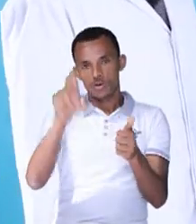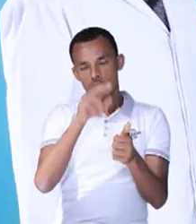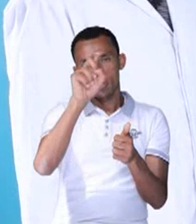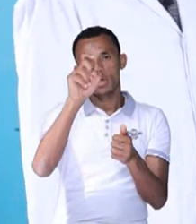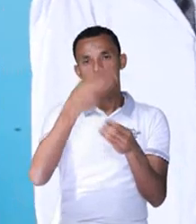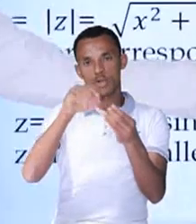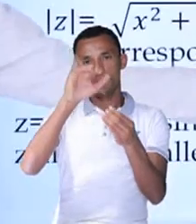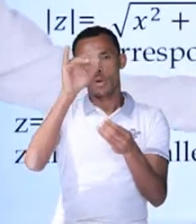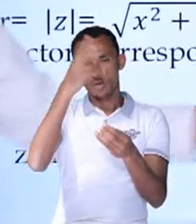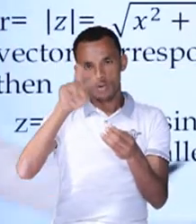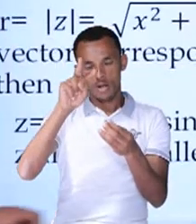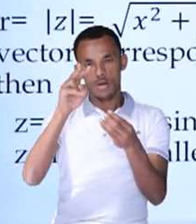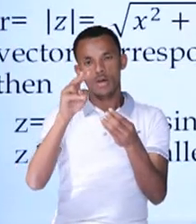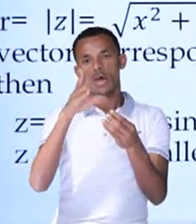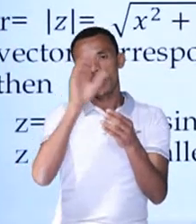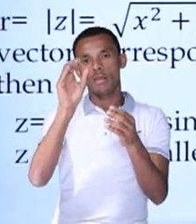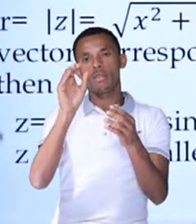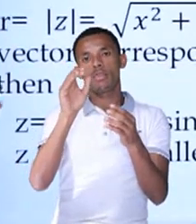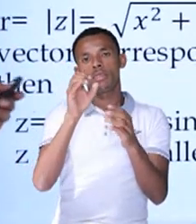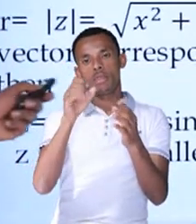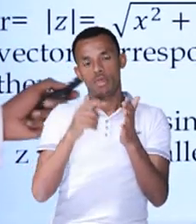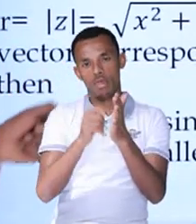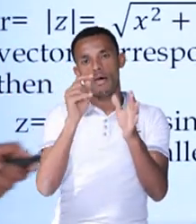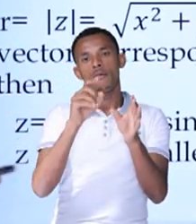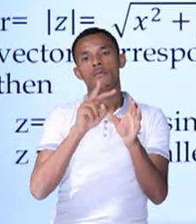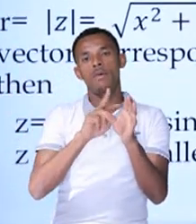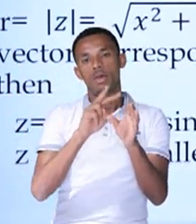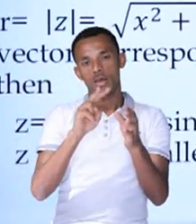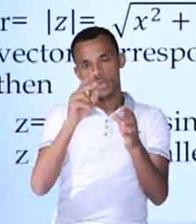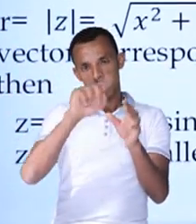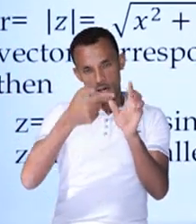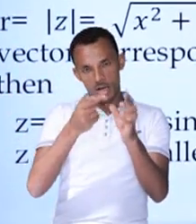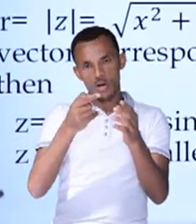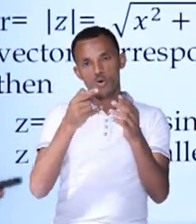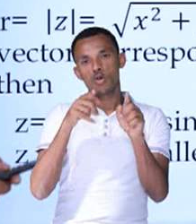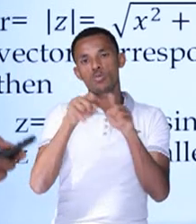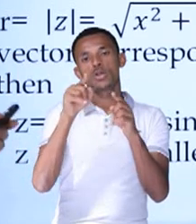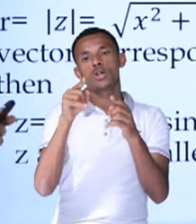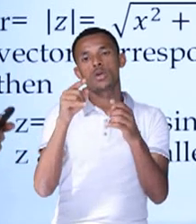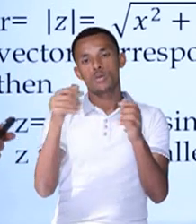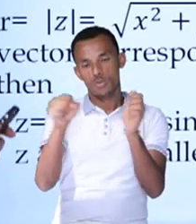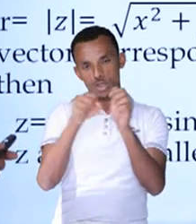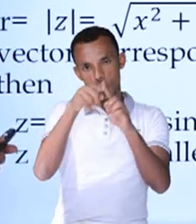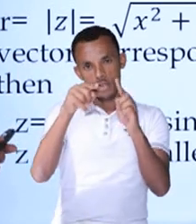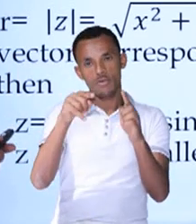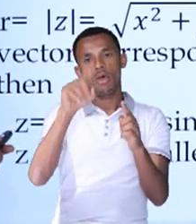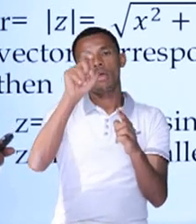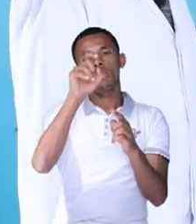y squared, and theta b is the angle made by the vector corresponding to z with the positive x-axis,